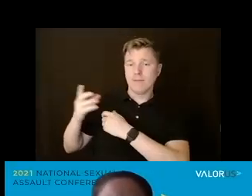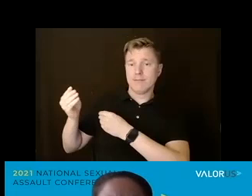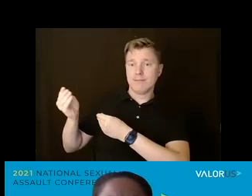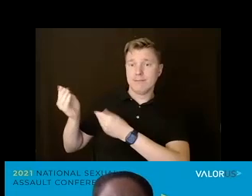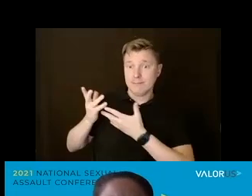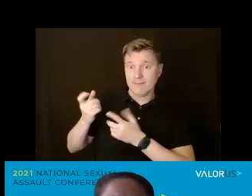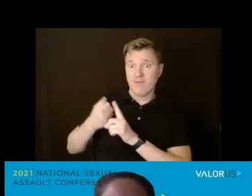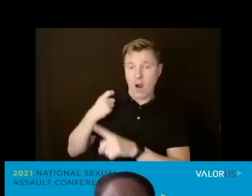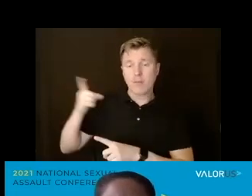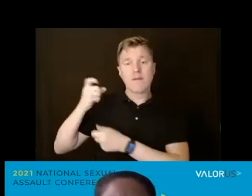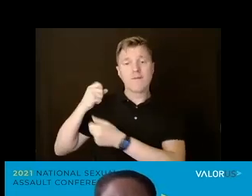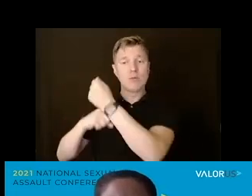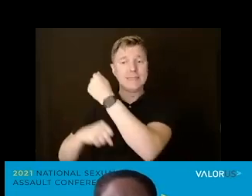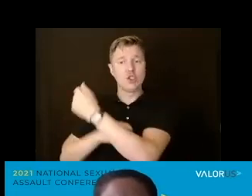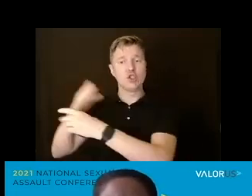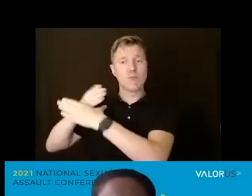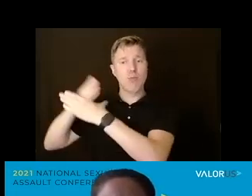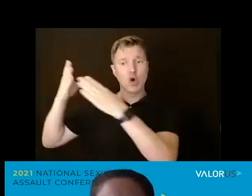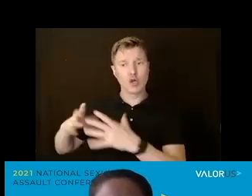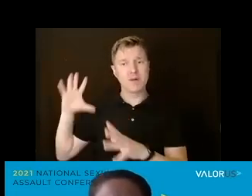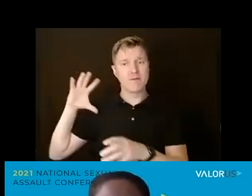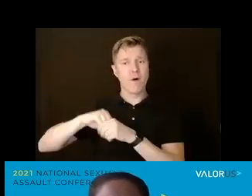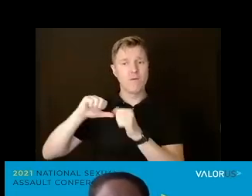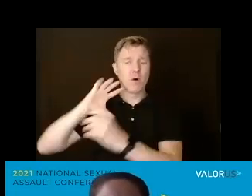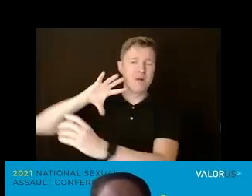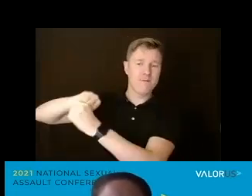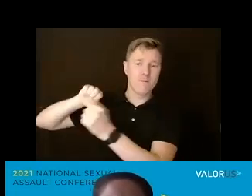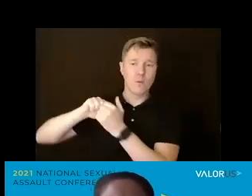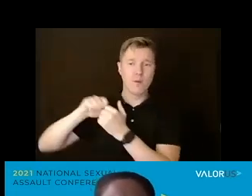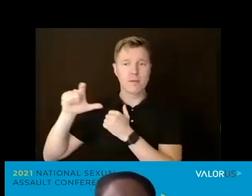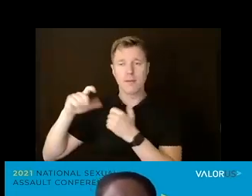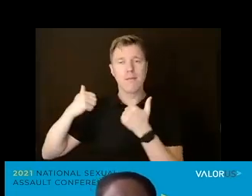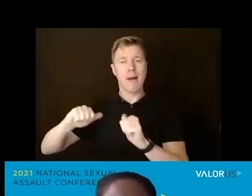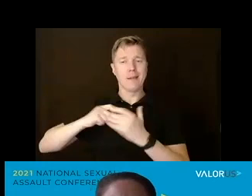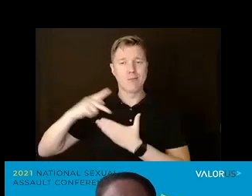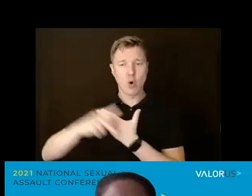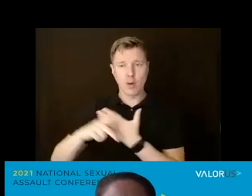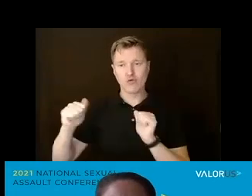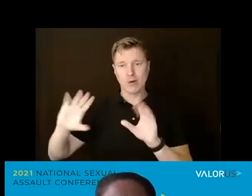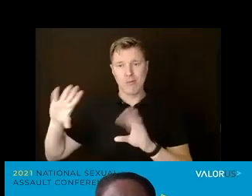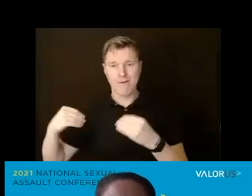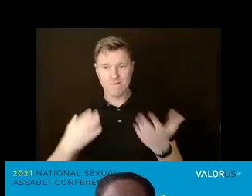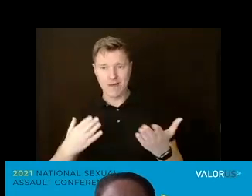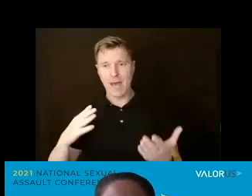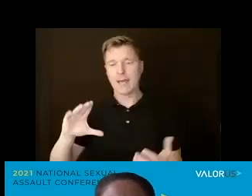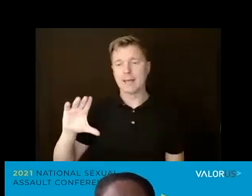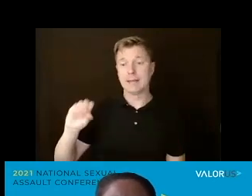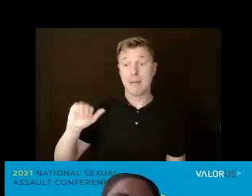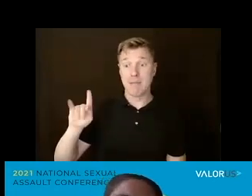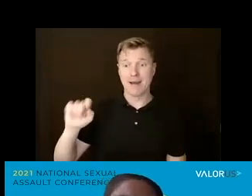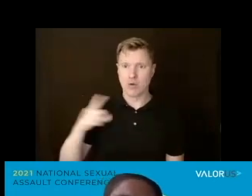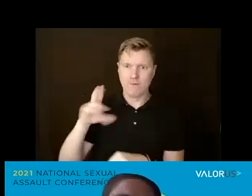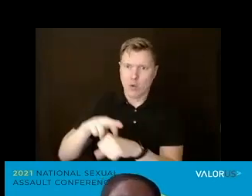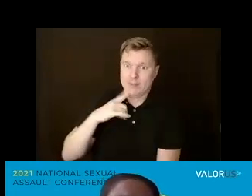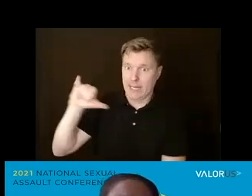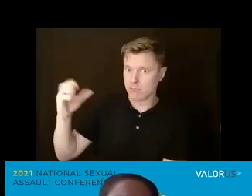who offered us to be part of a pilot project for providing sabbaticals. And of course we said yes,